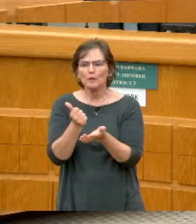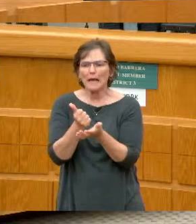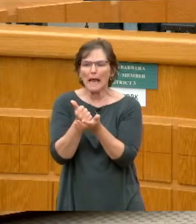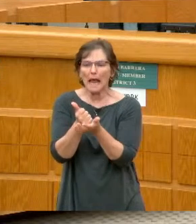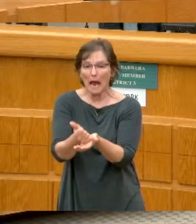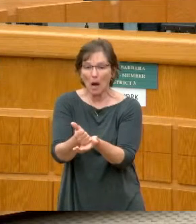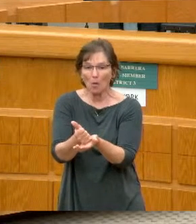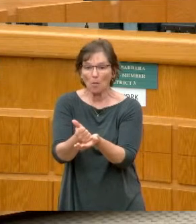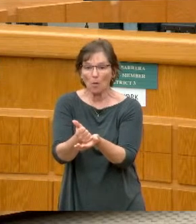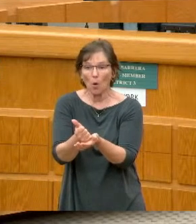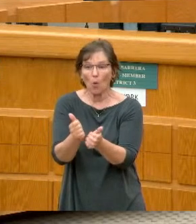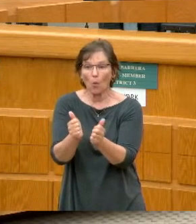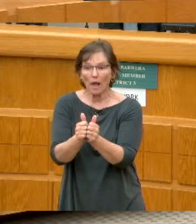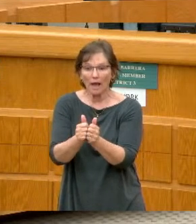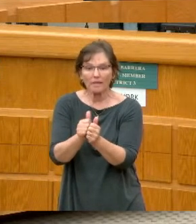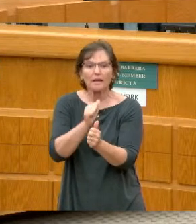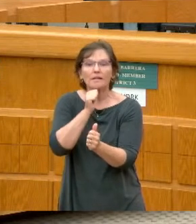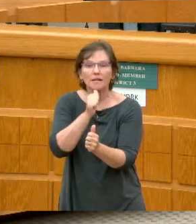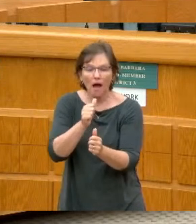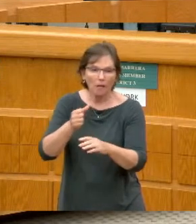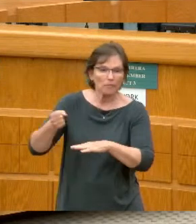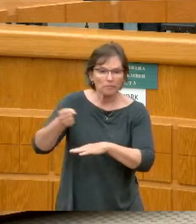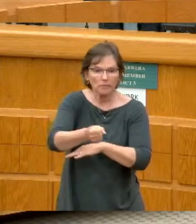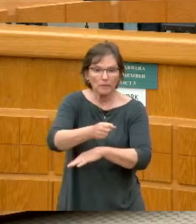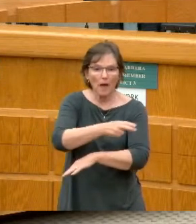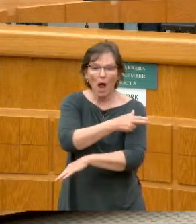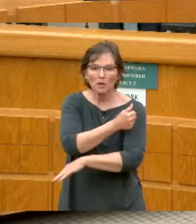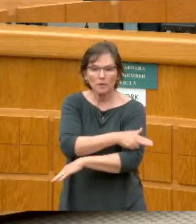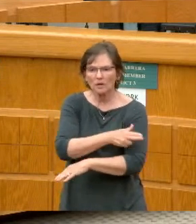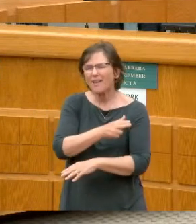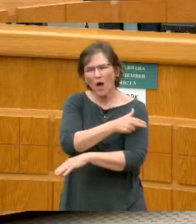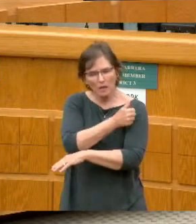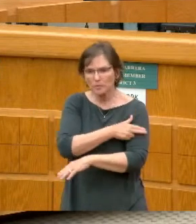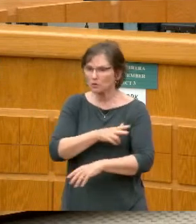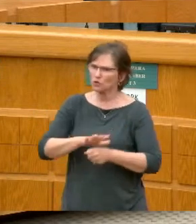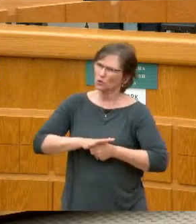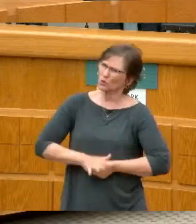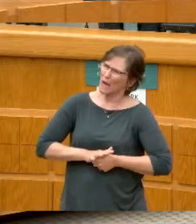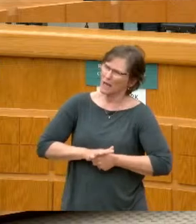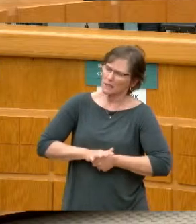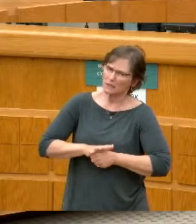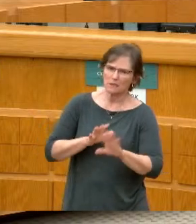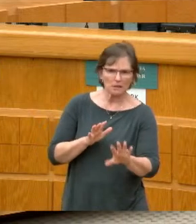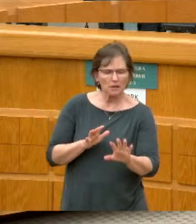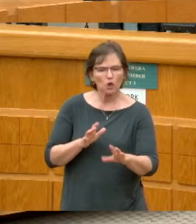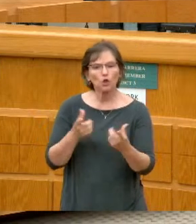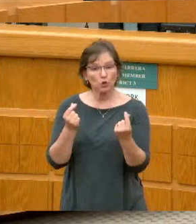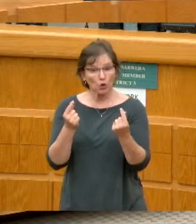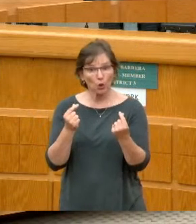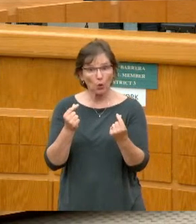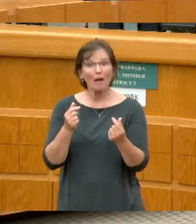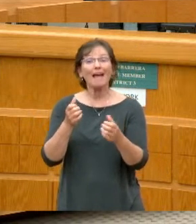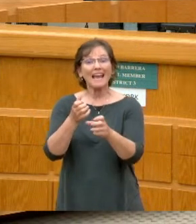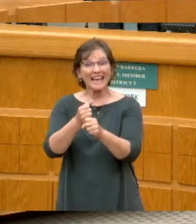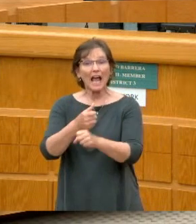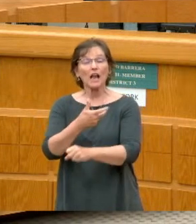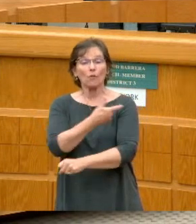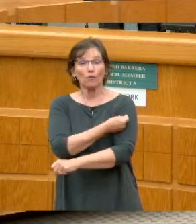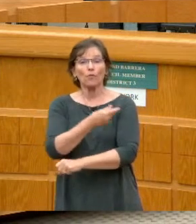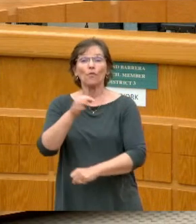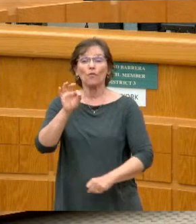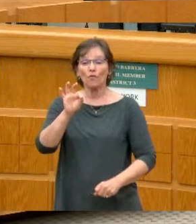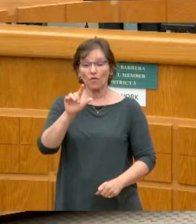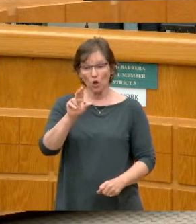difference and suppress these numbers? You bet you can. It's going to start with gatherings. And so we're going to focus on 3 major areas.